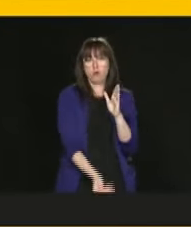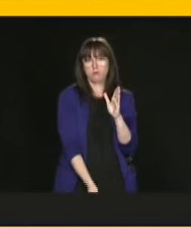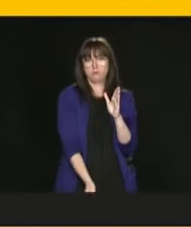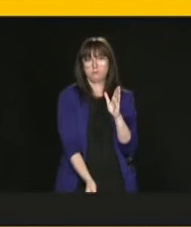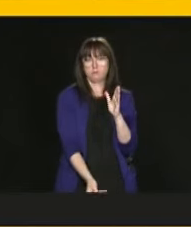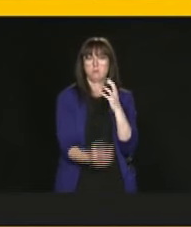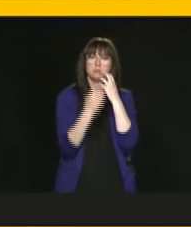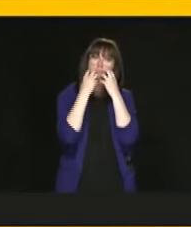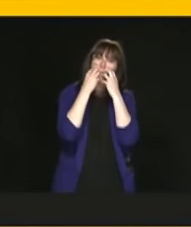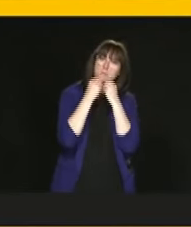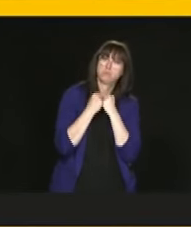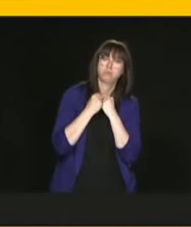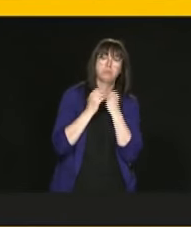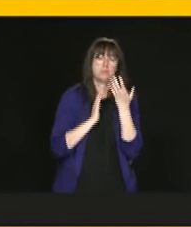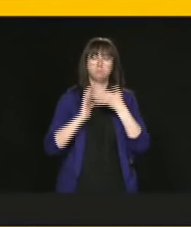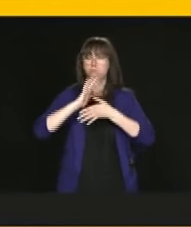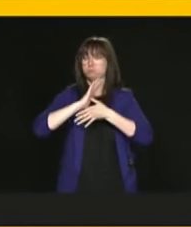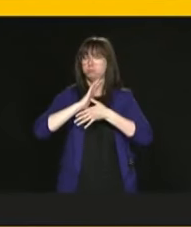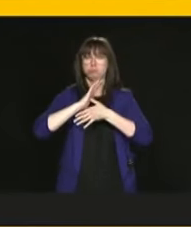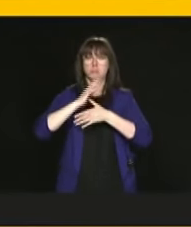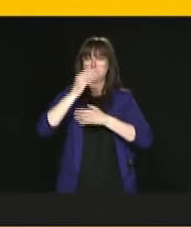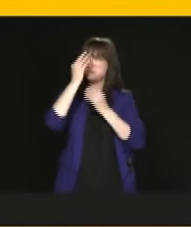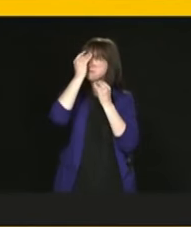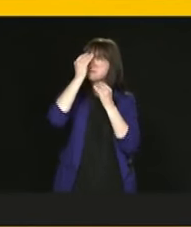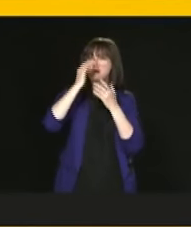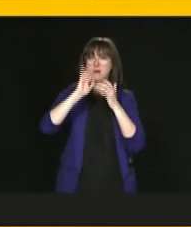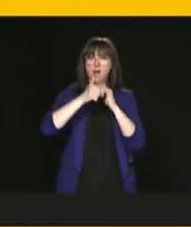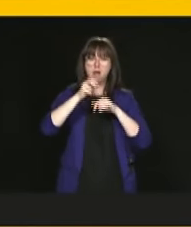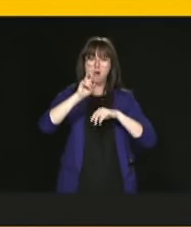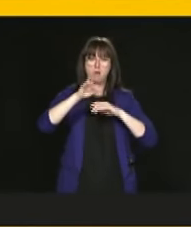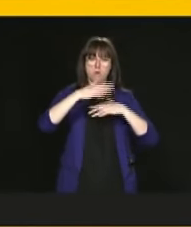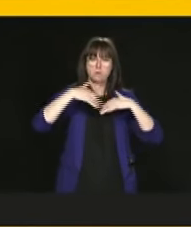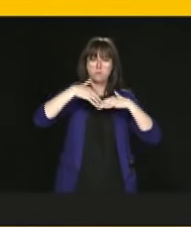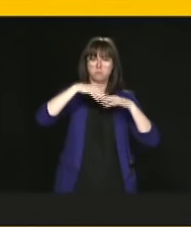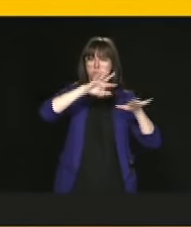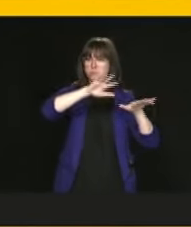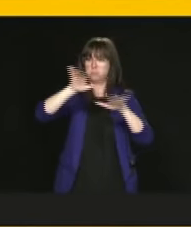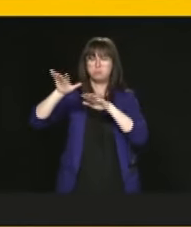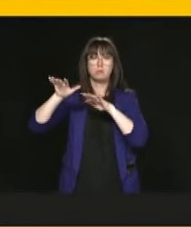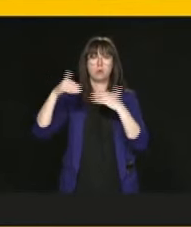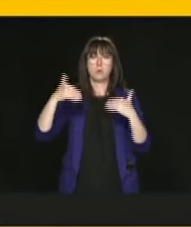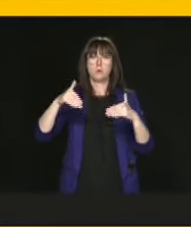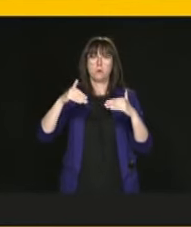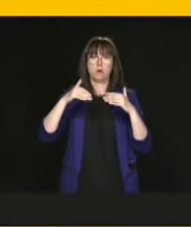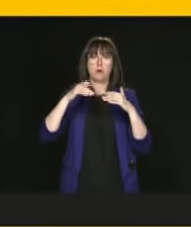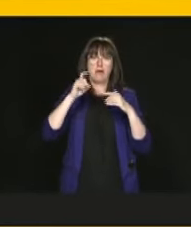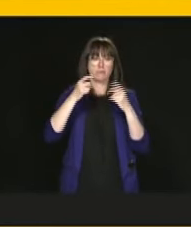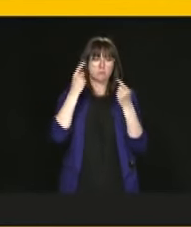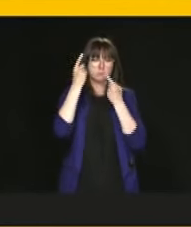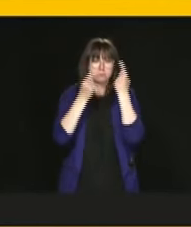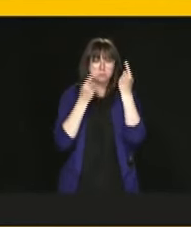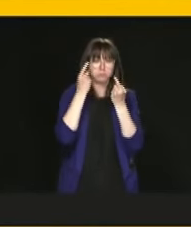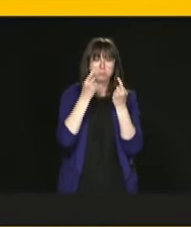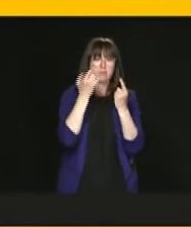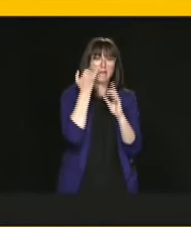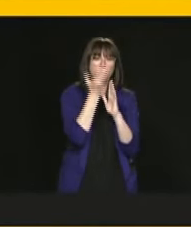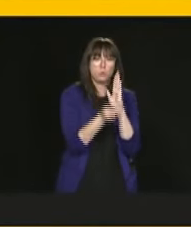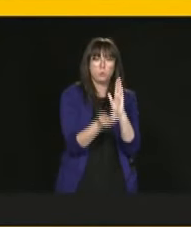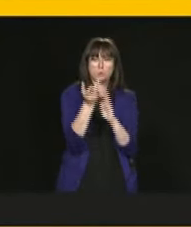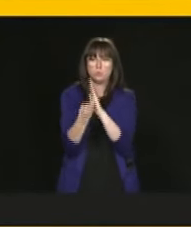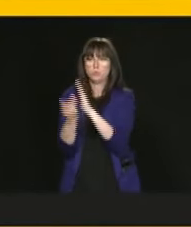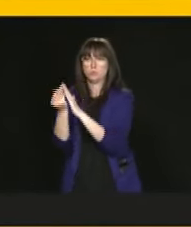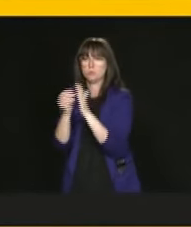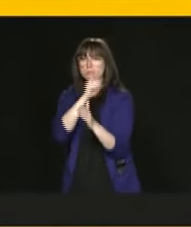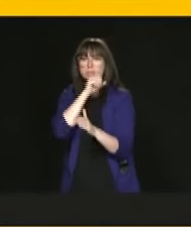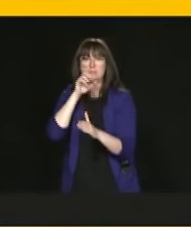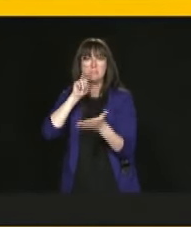communities. When we look at Canada writ large, we need to be asking ourselves those serious questions. And there needs to be serious discussions around financing, around